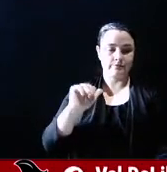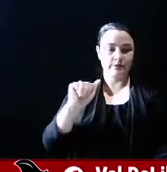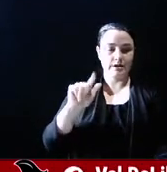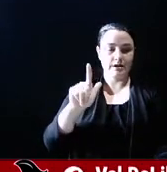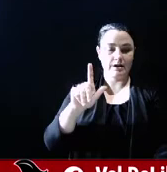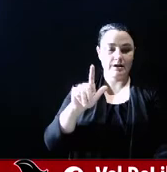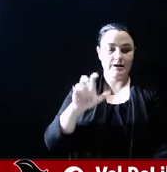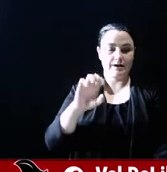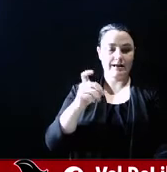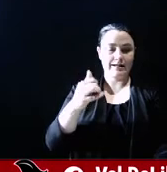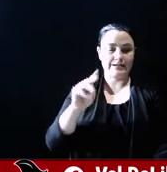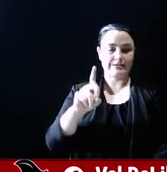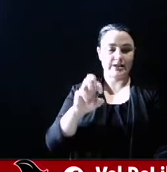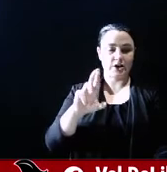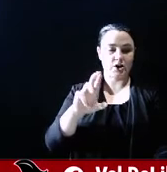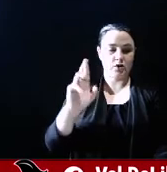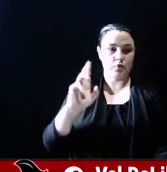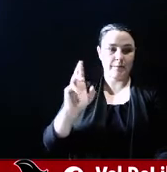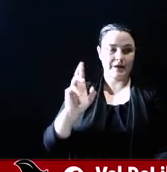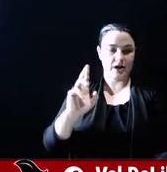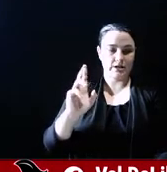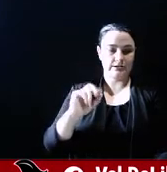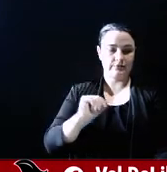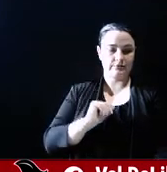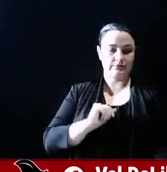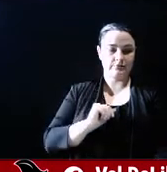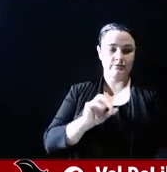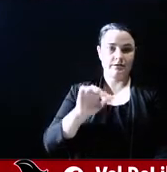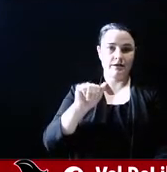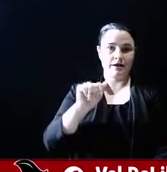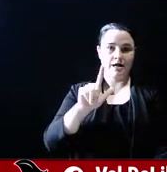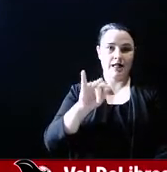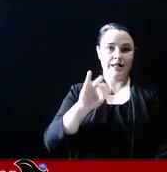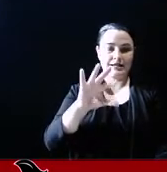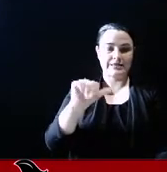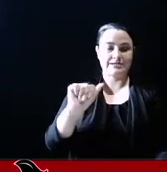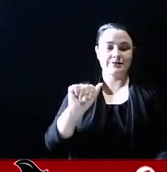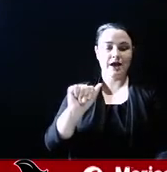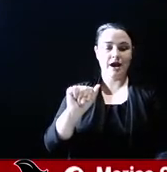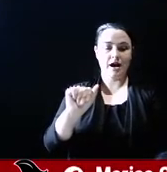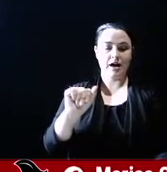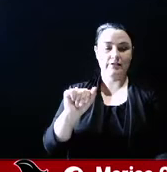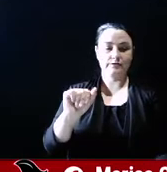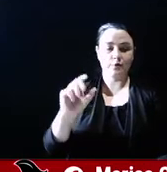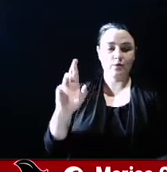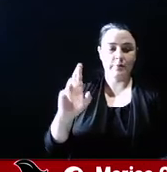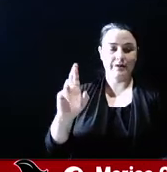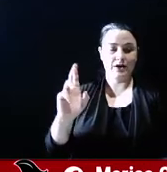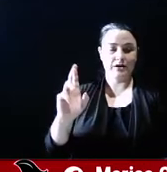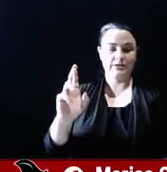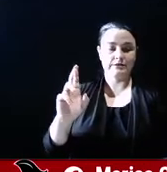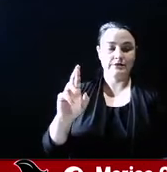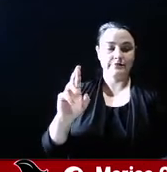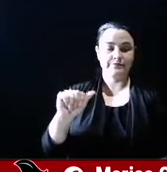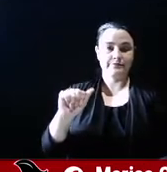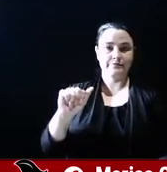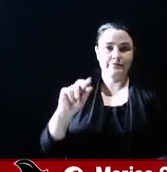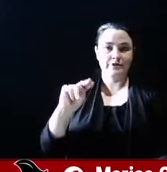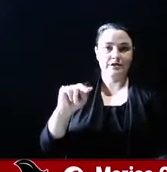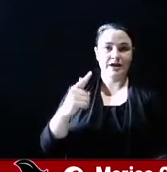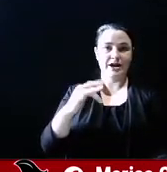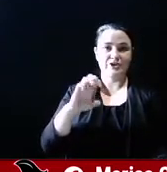Alexander Ramirez. Alicia Marie Esperanza Ramirez.